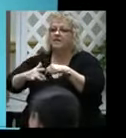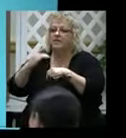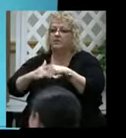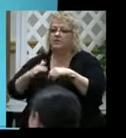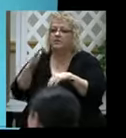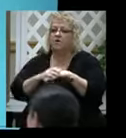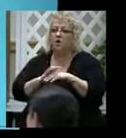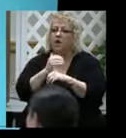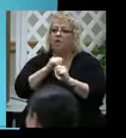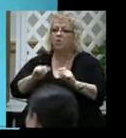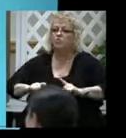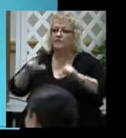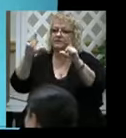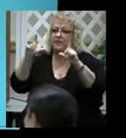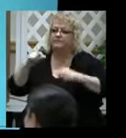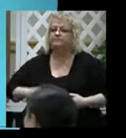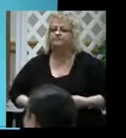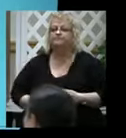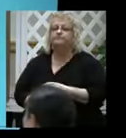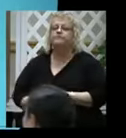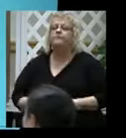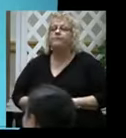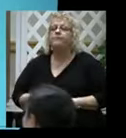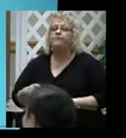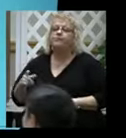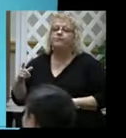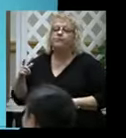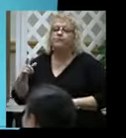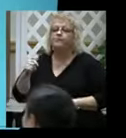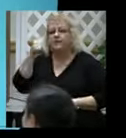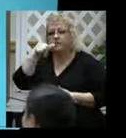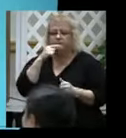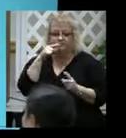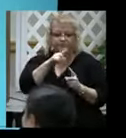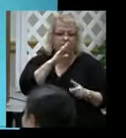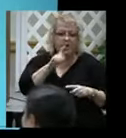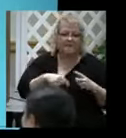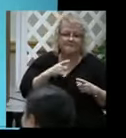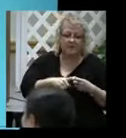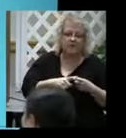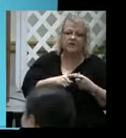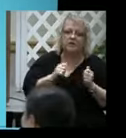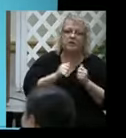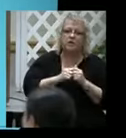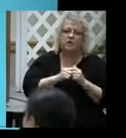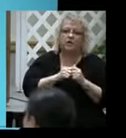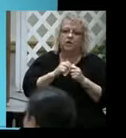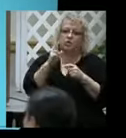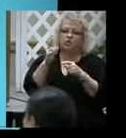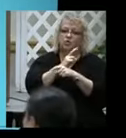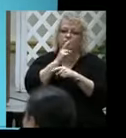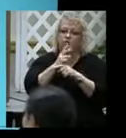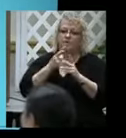on the website. And again, kind of going back to what I talked about earlier with this user-prompted